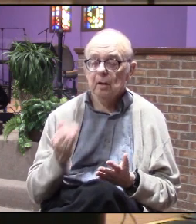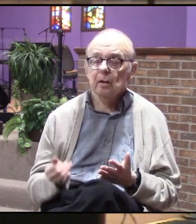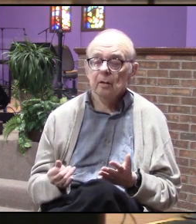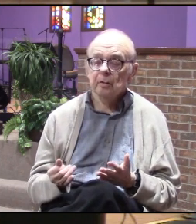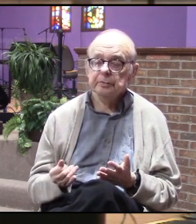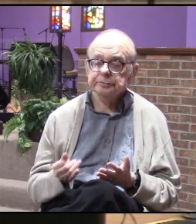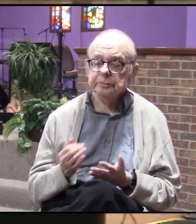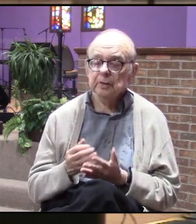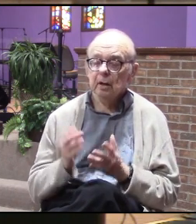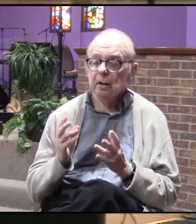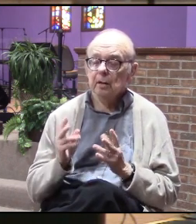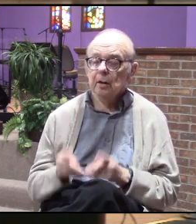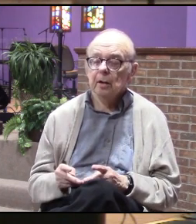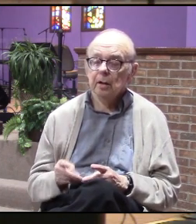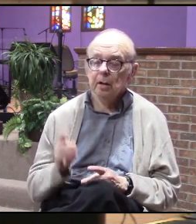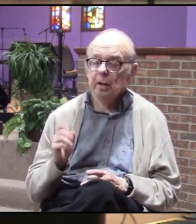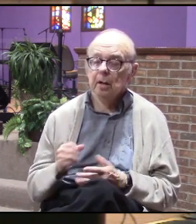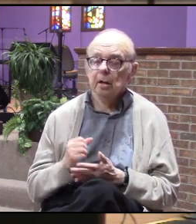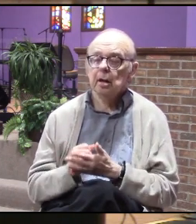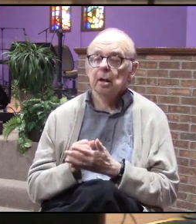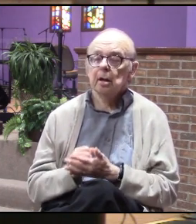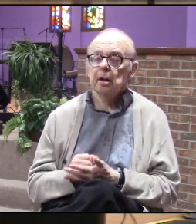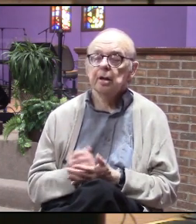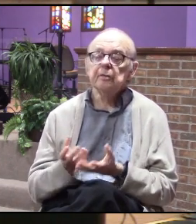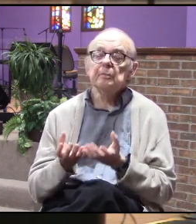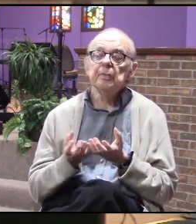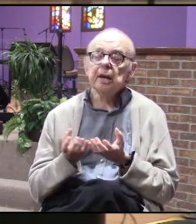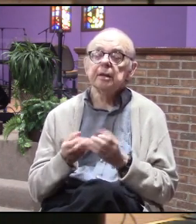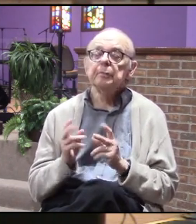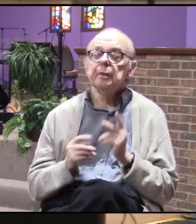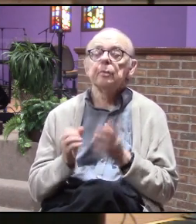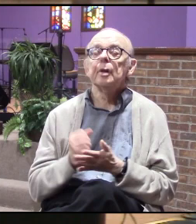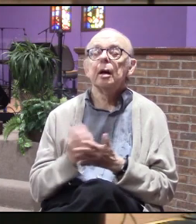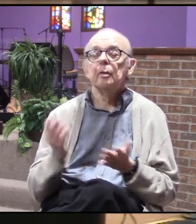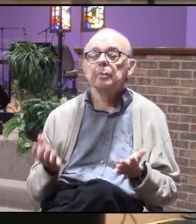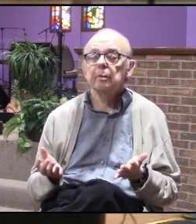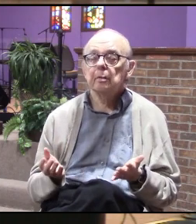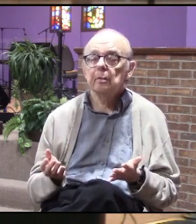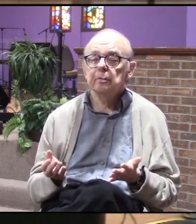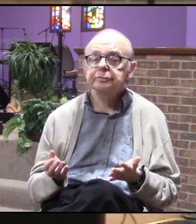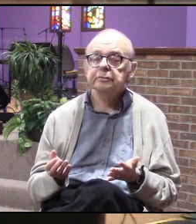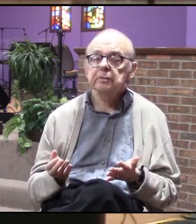Why is it when someone needs help, you're begging people to help?